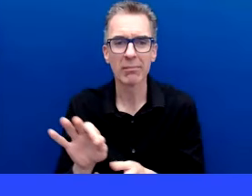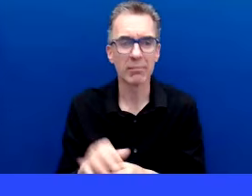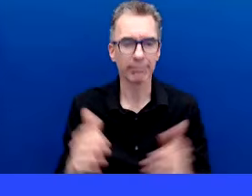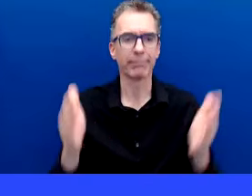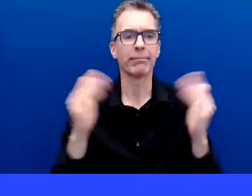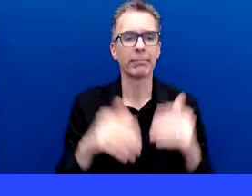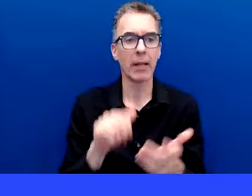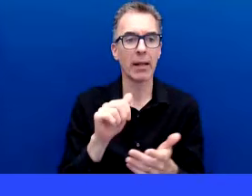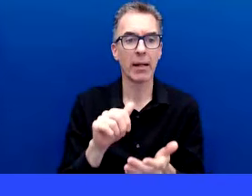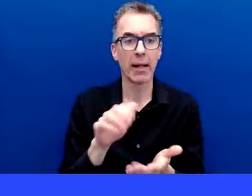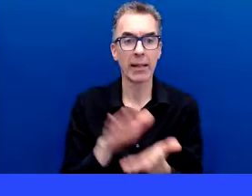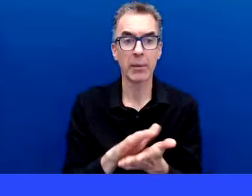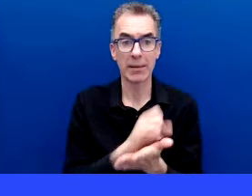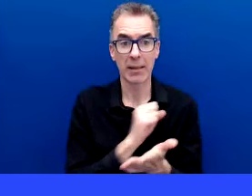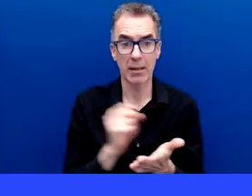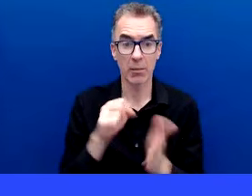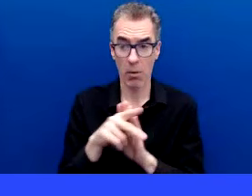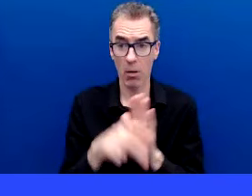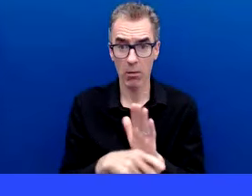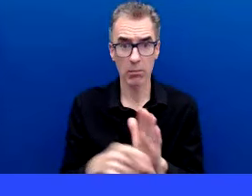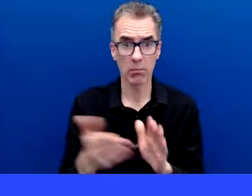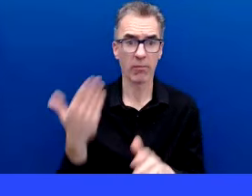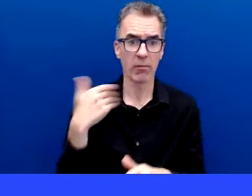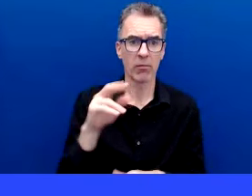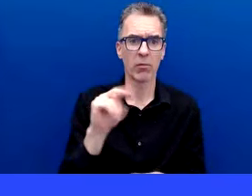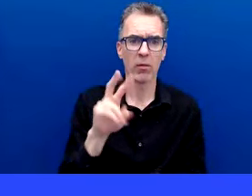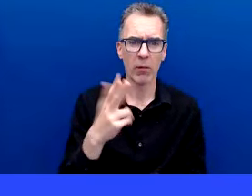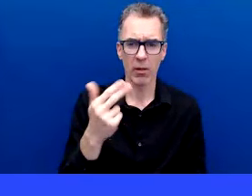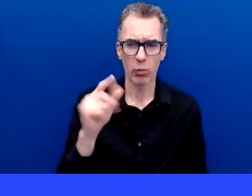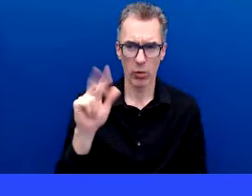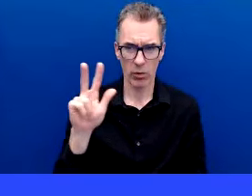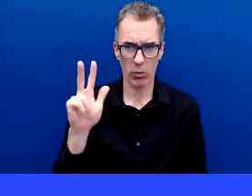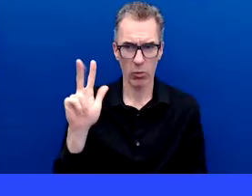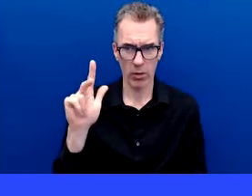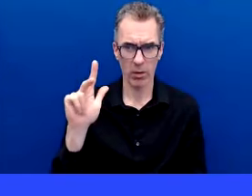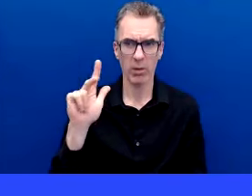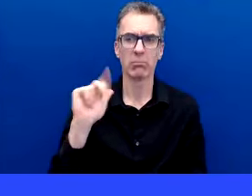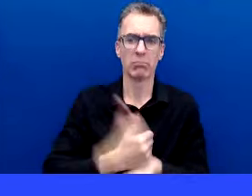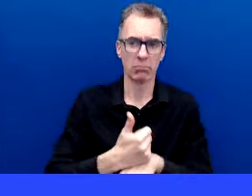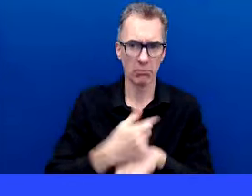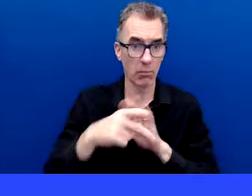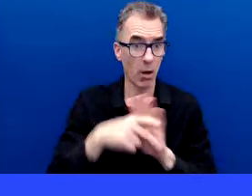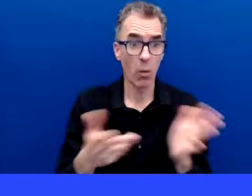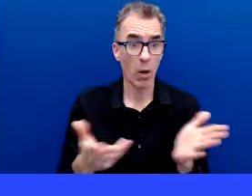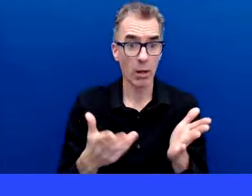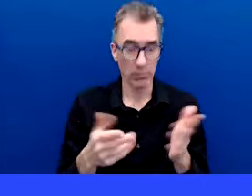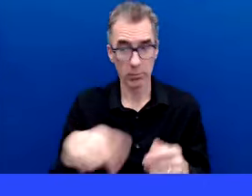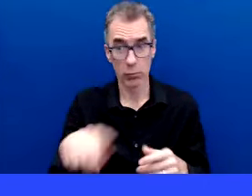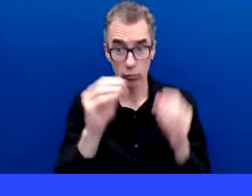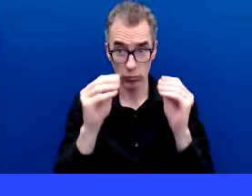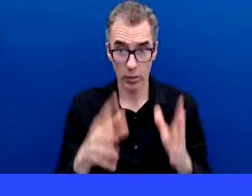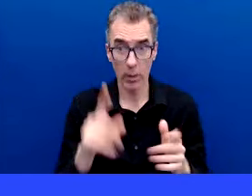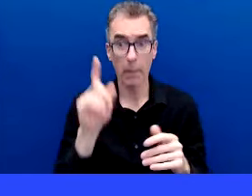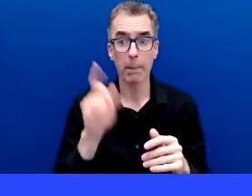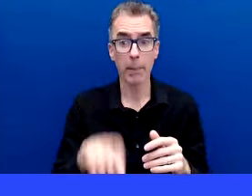Academic Senate policy. This was created November 13th, 2023. Instructors must initiate at least